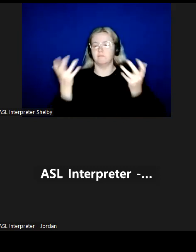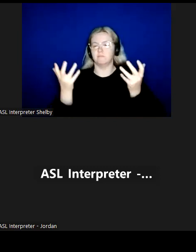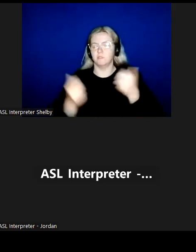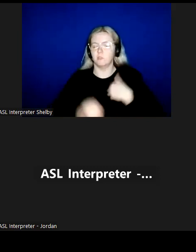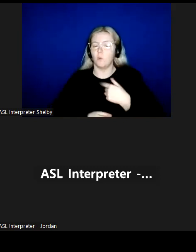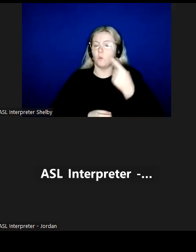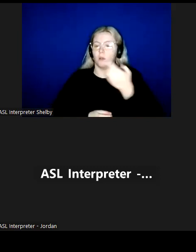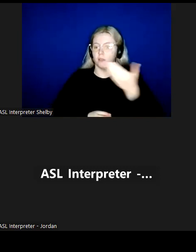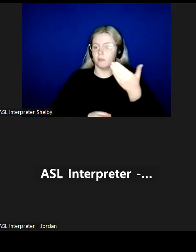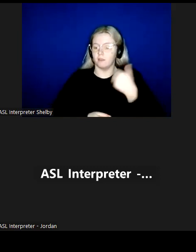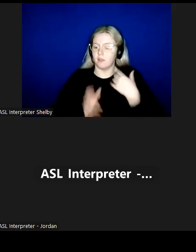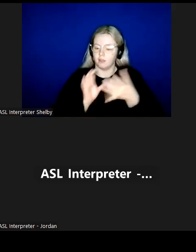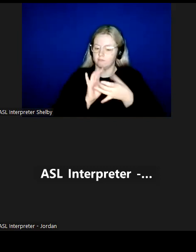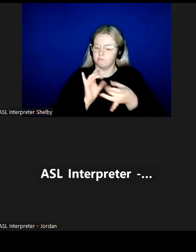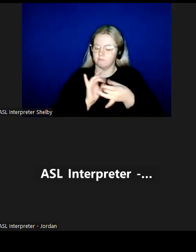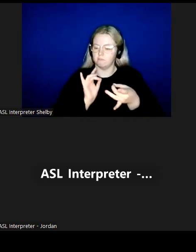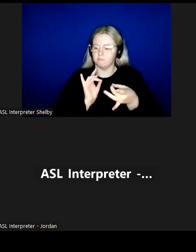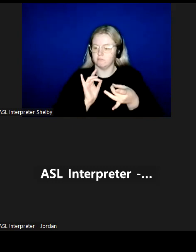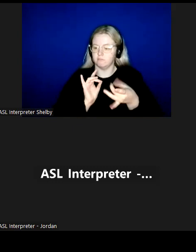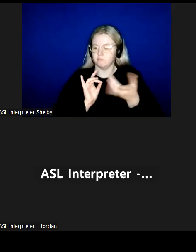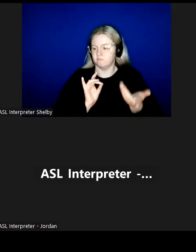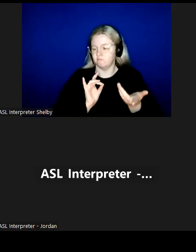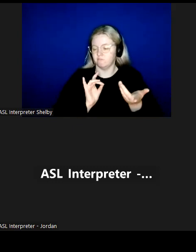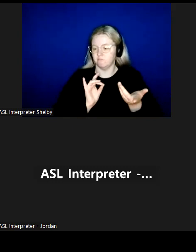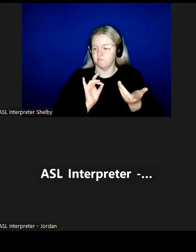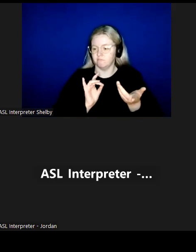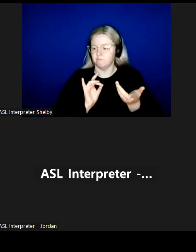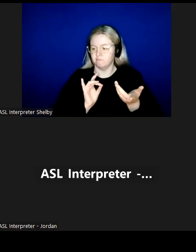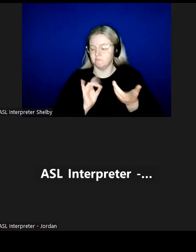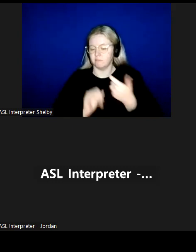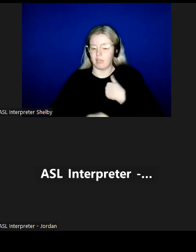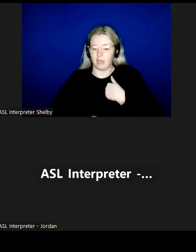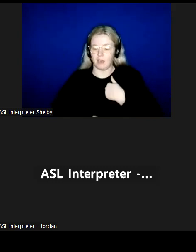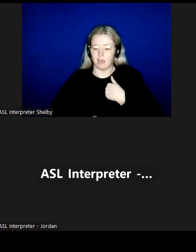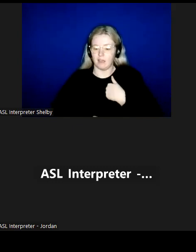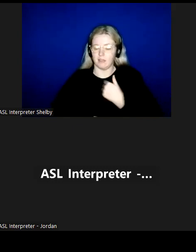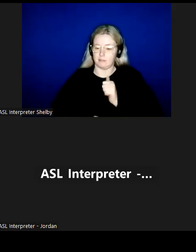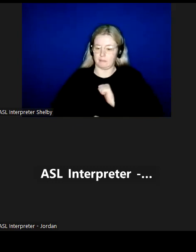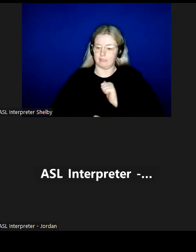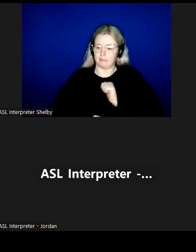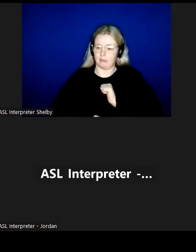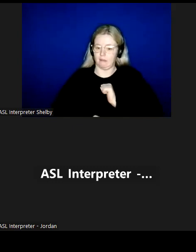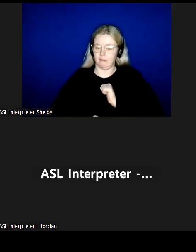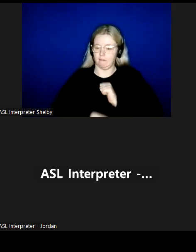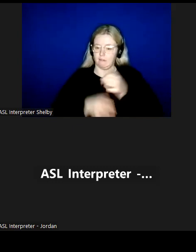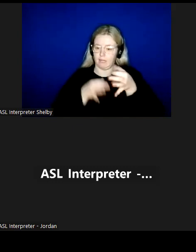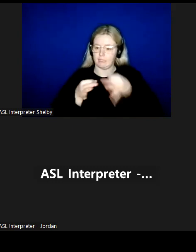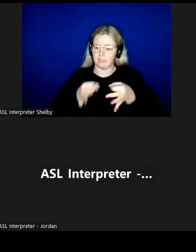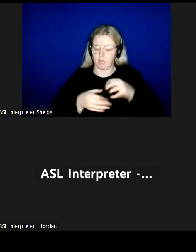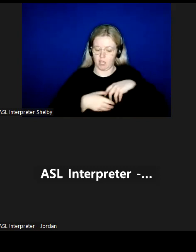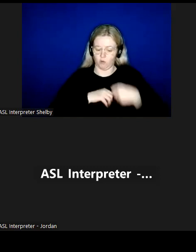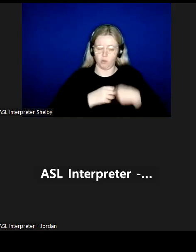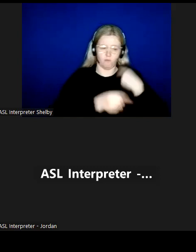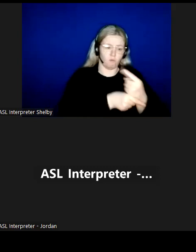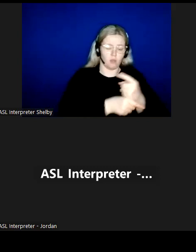to people is that there's really, I can't tell you the right or wrong way to grieve. Our